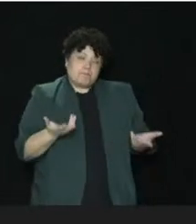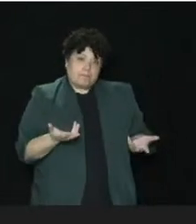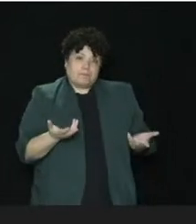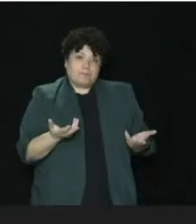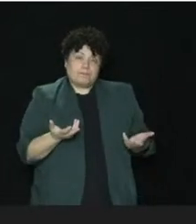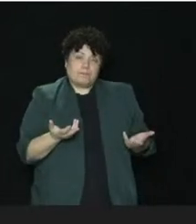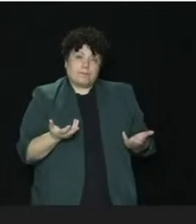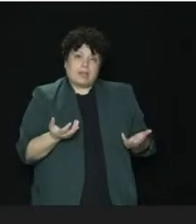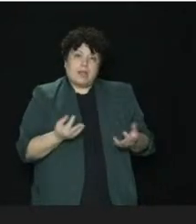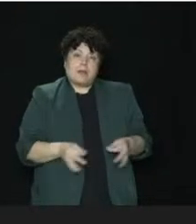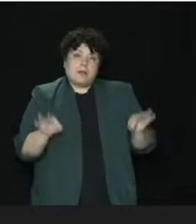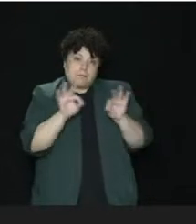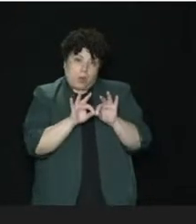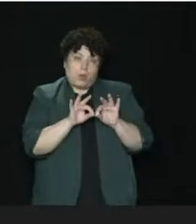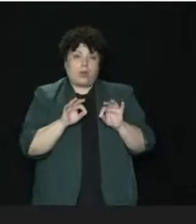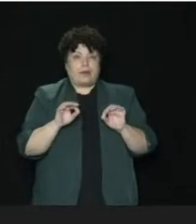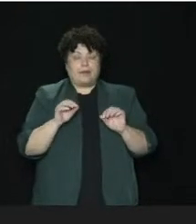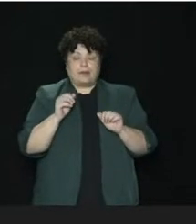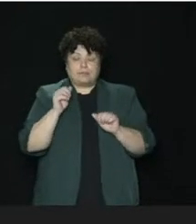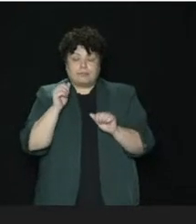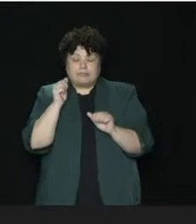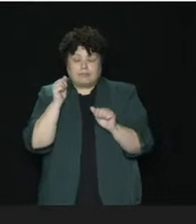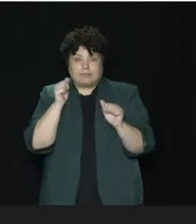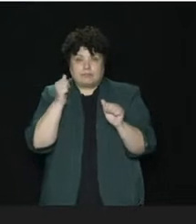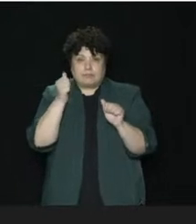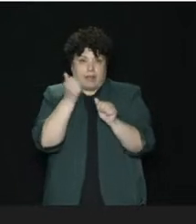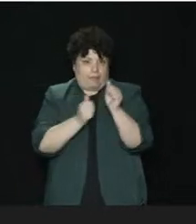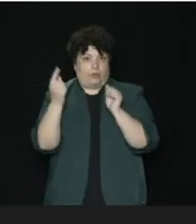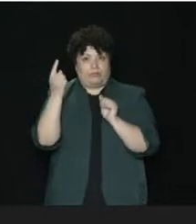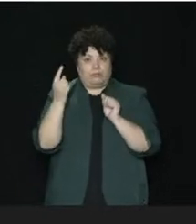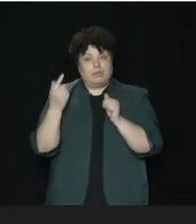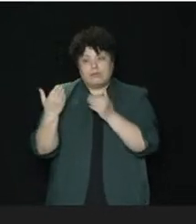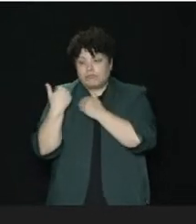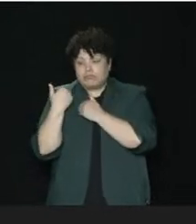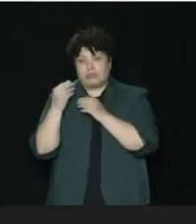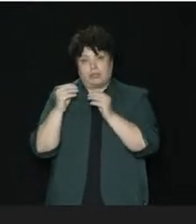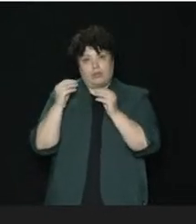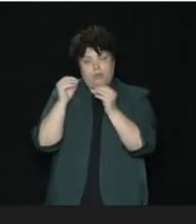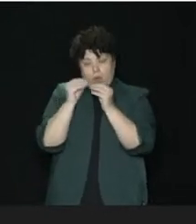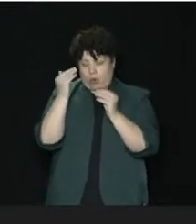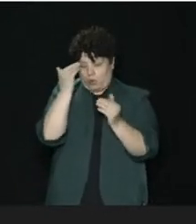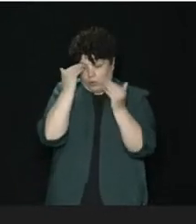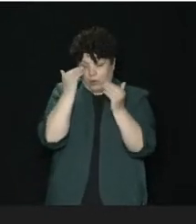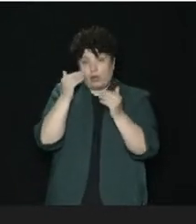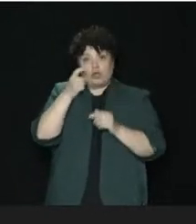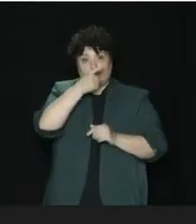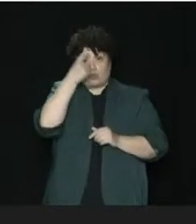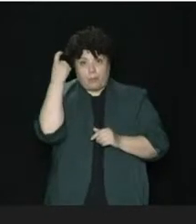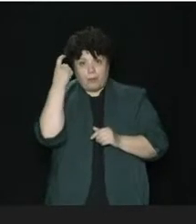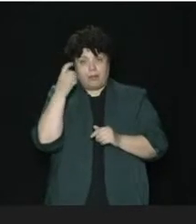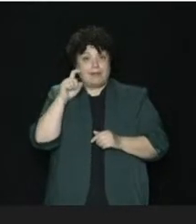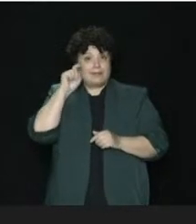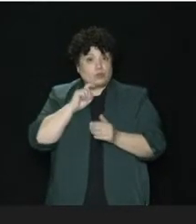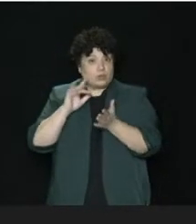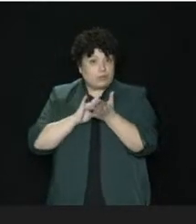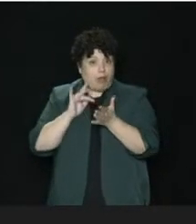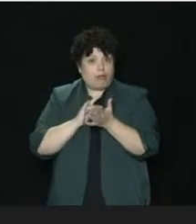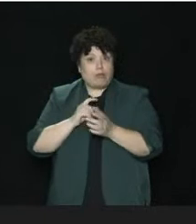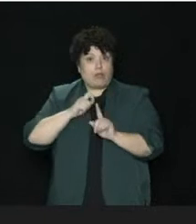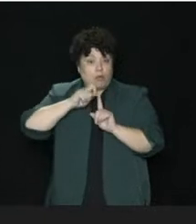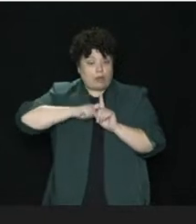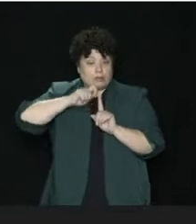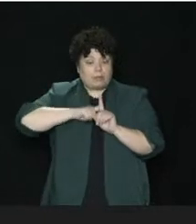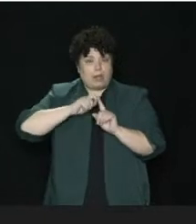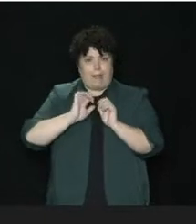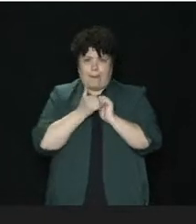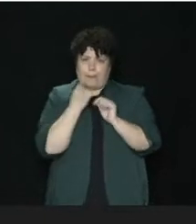take a more trauma-informed approach on dealing with questions of sexual assault and sexual harassment, on providing